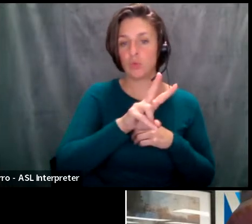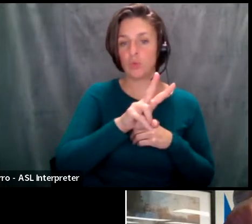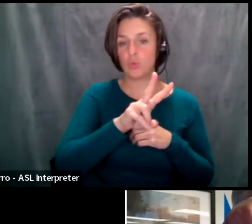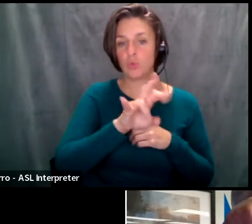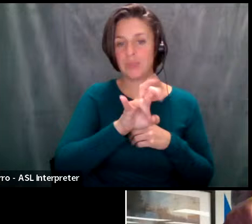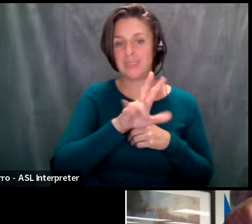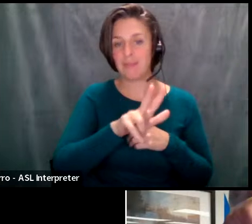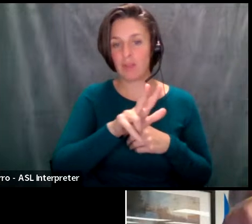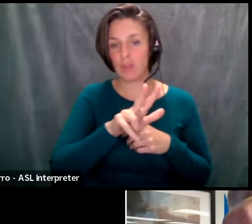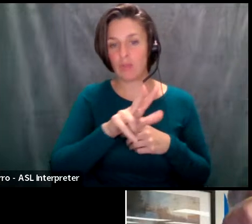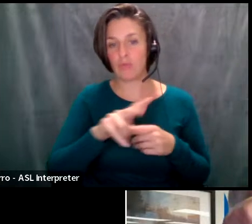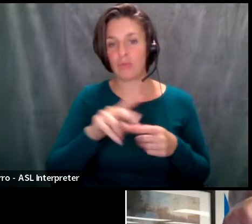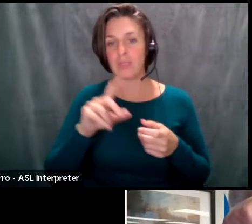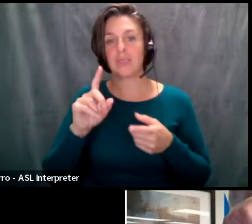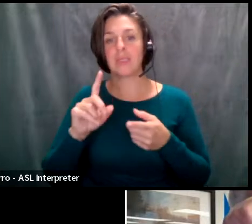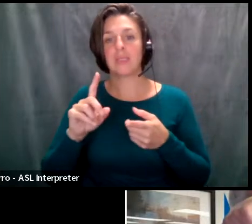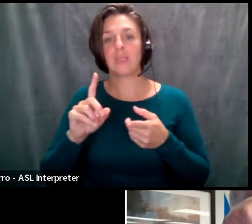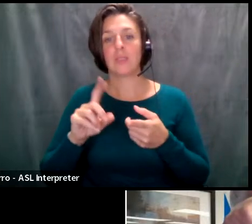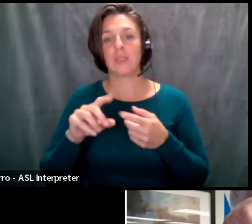2019 to 419 last year is shameful.